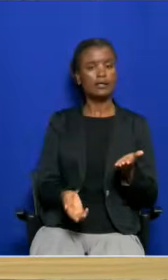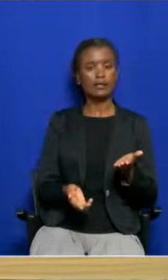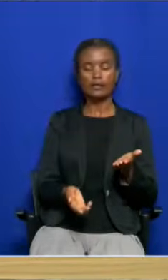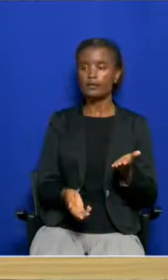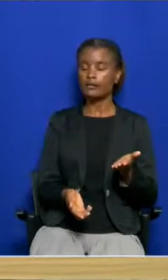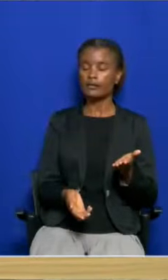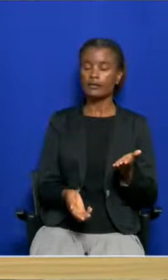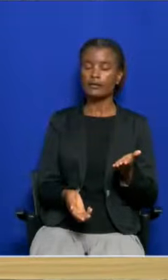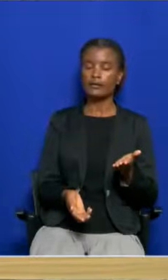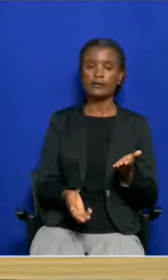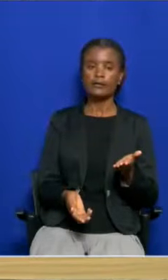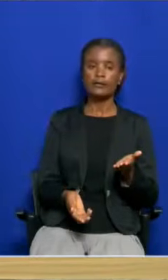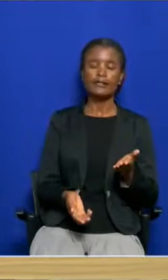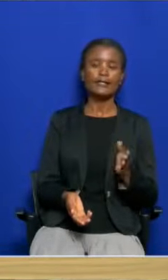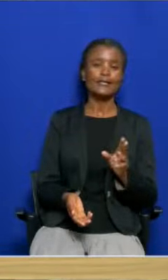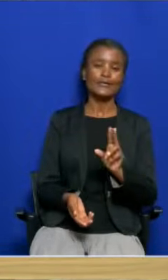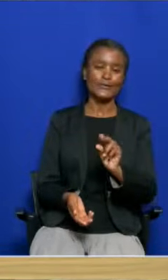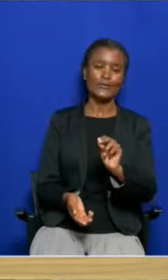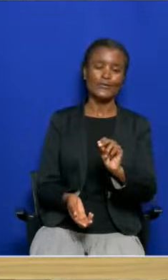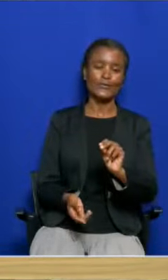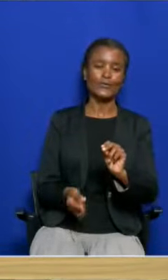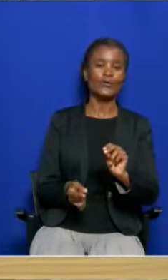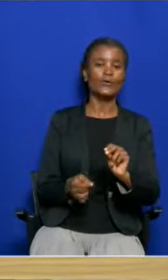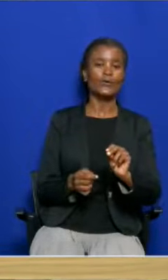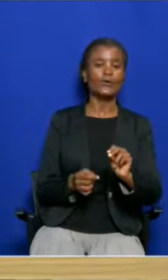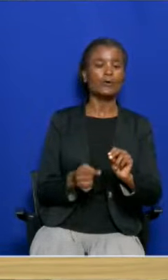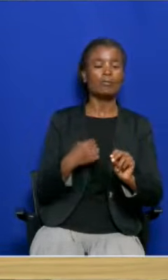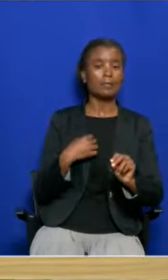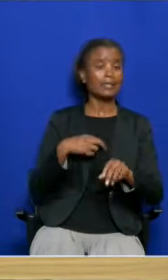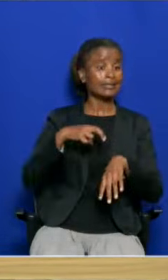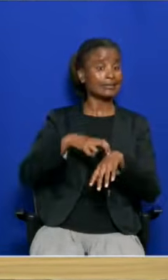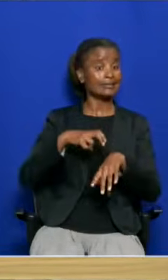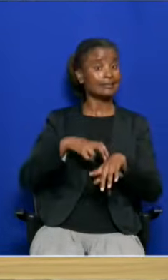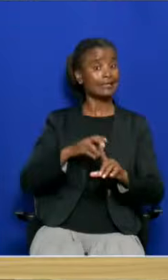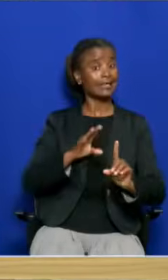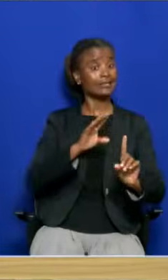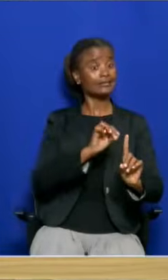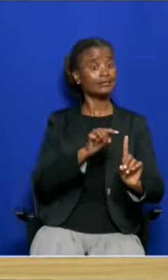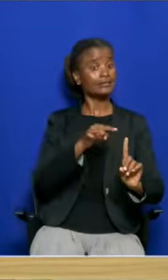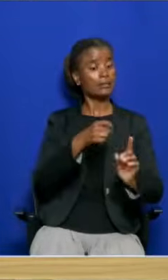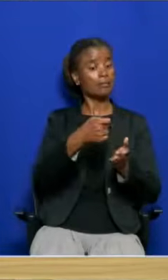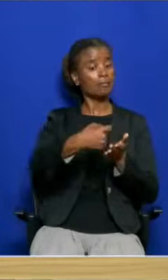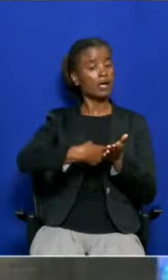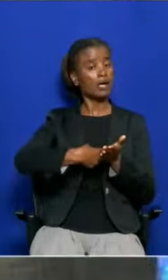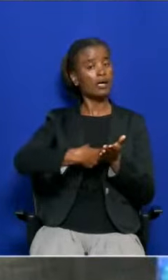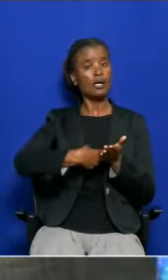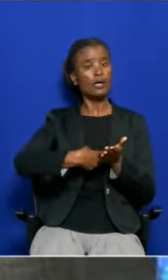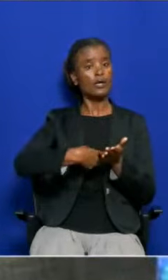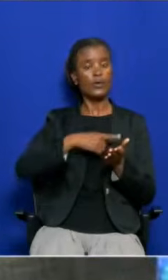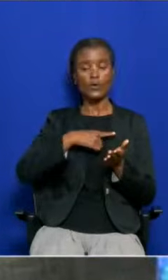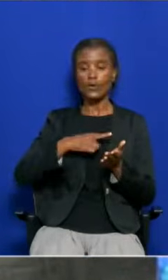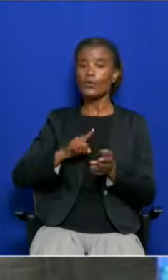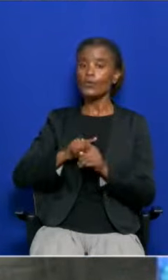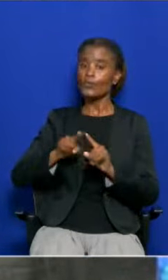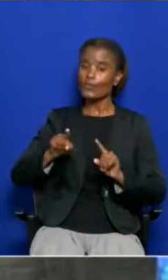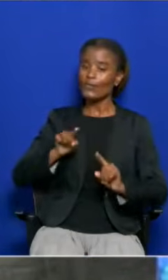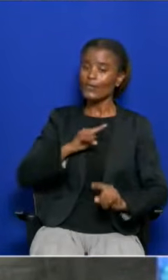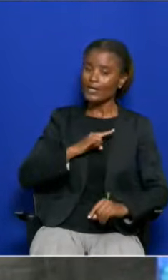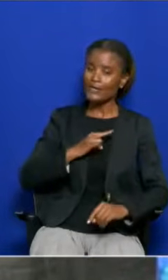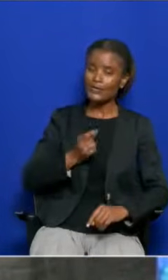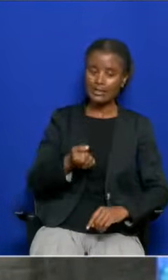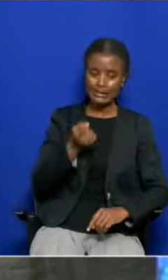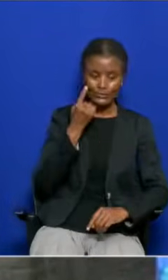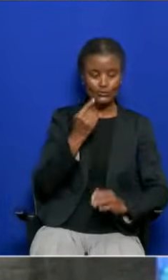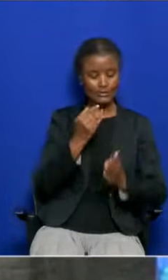No. According to me, there was no need to ask him why he's sending me this list, because I know. Because you understood what it was. Yes. Yes,